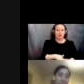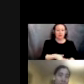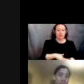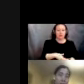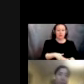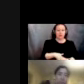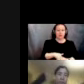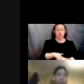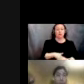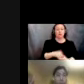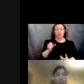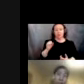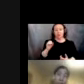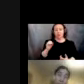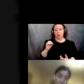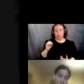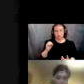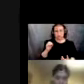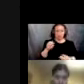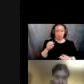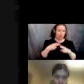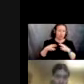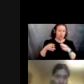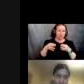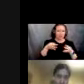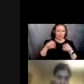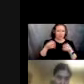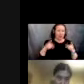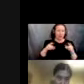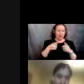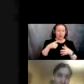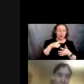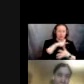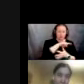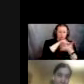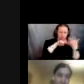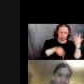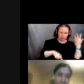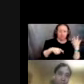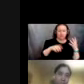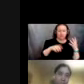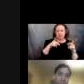And so I'm gonna go briefly into what happened to some of these families.